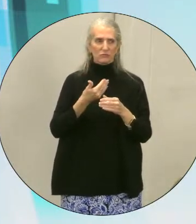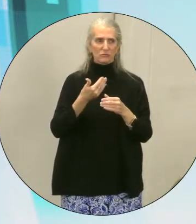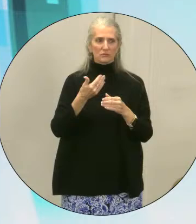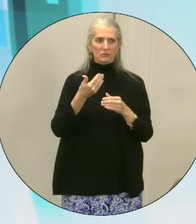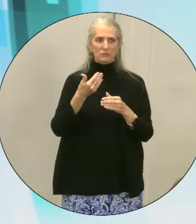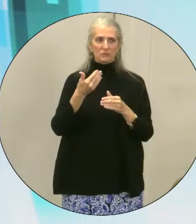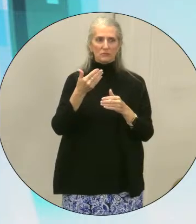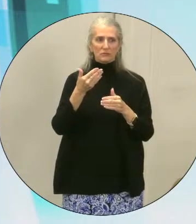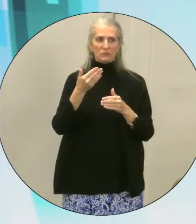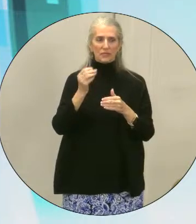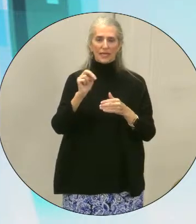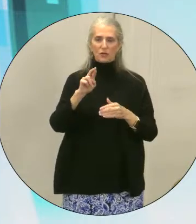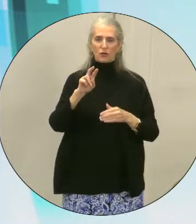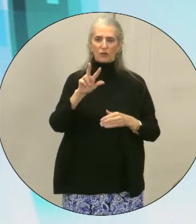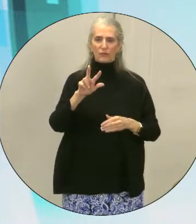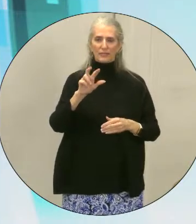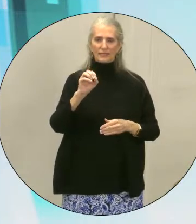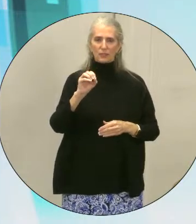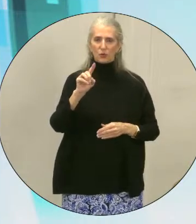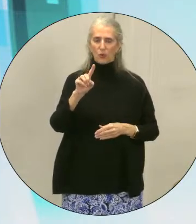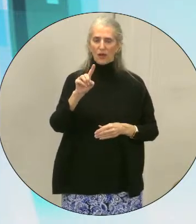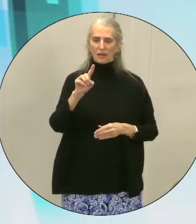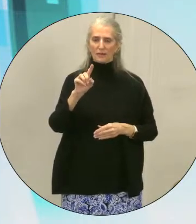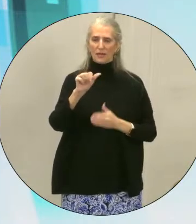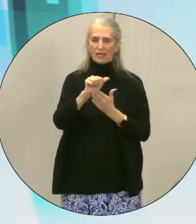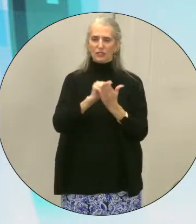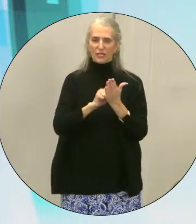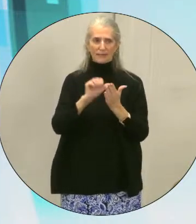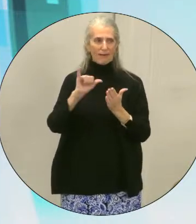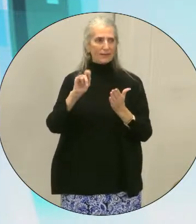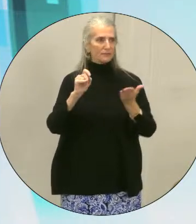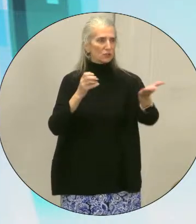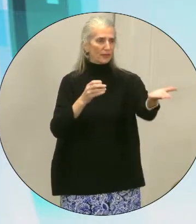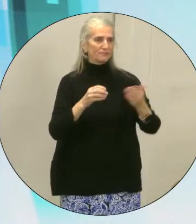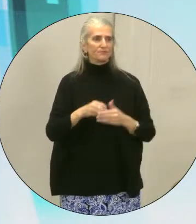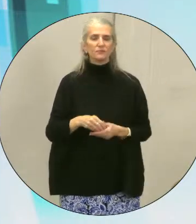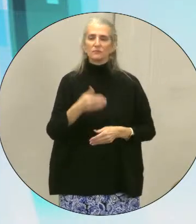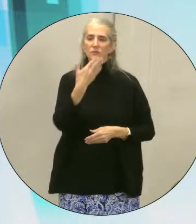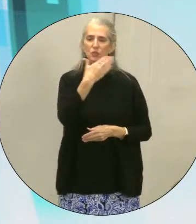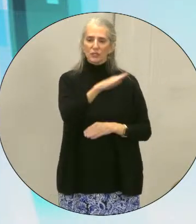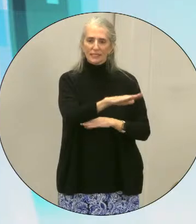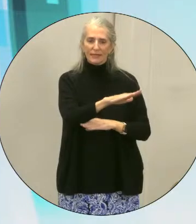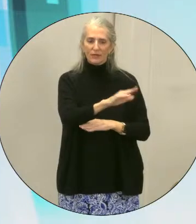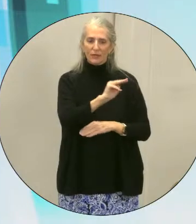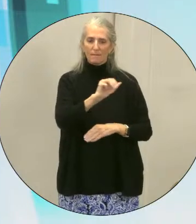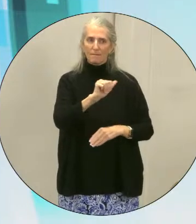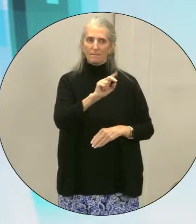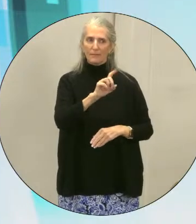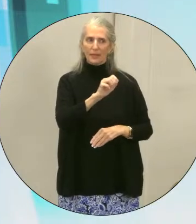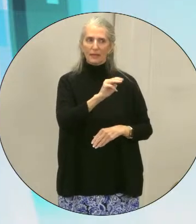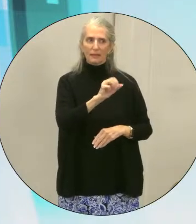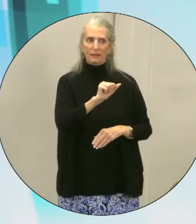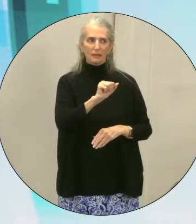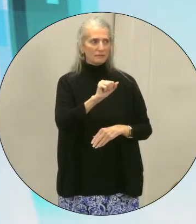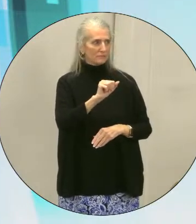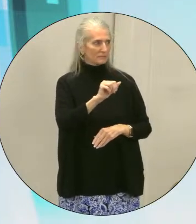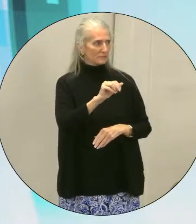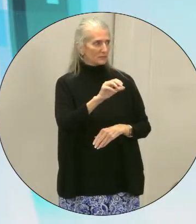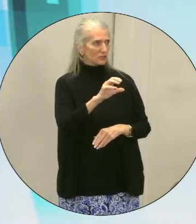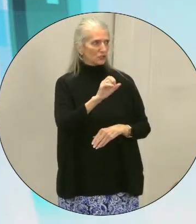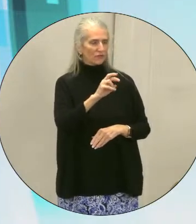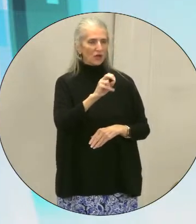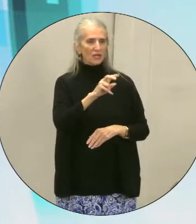our 301 agenda item. Please proceed. Good evening, Madam Bustamante and fellow